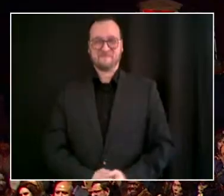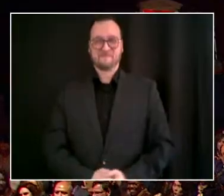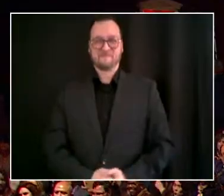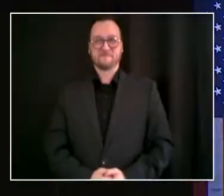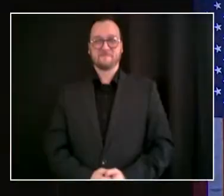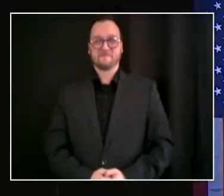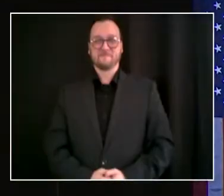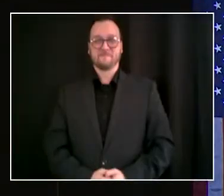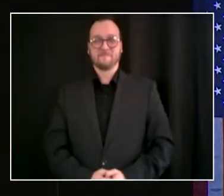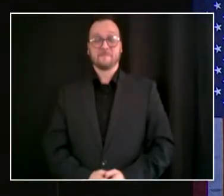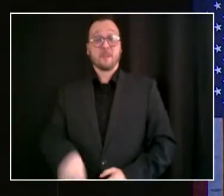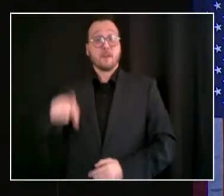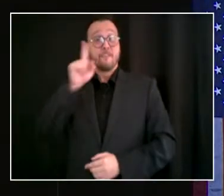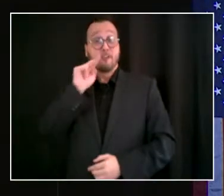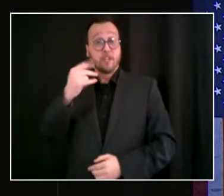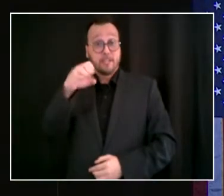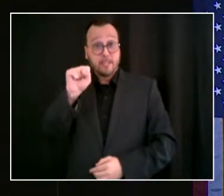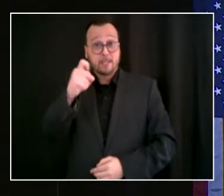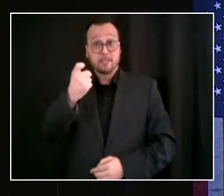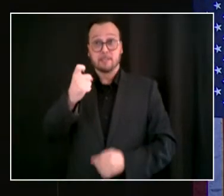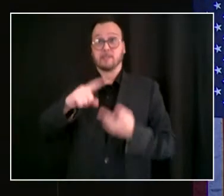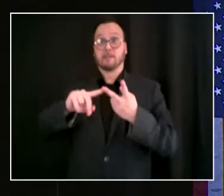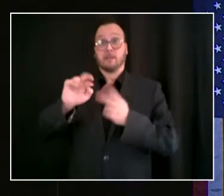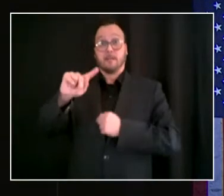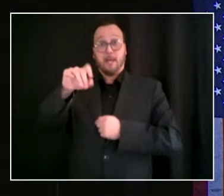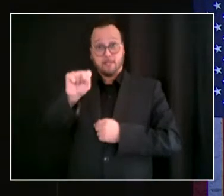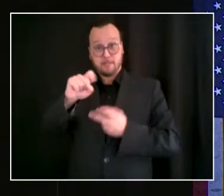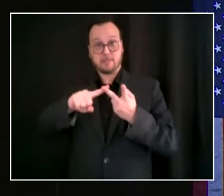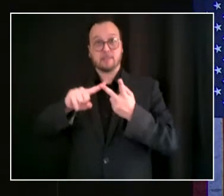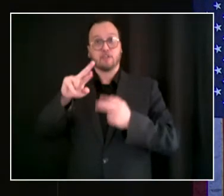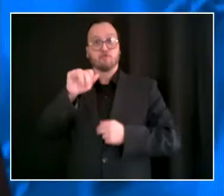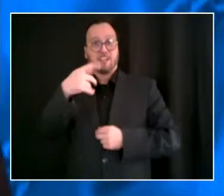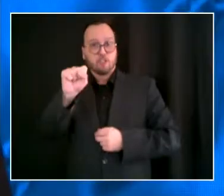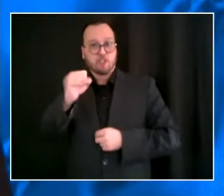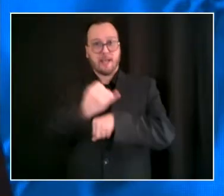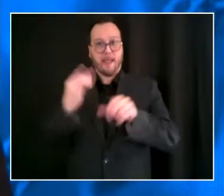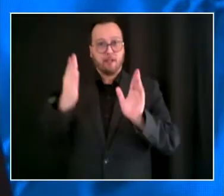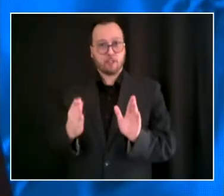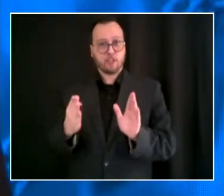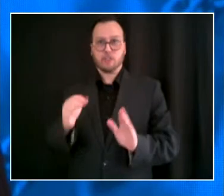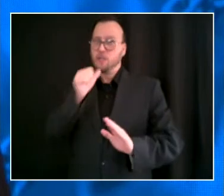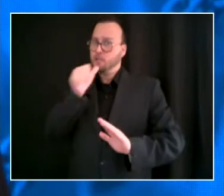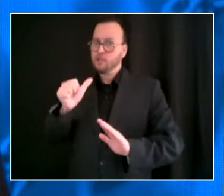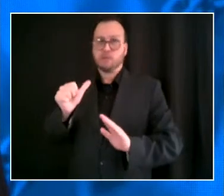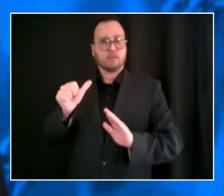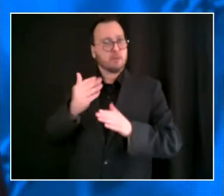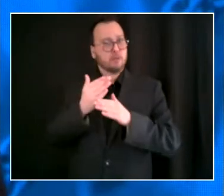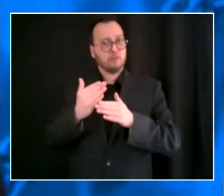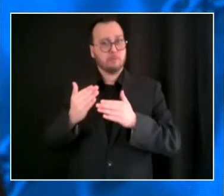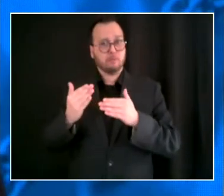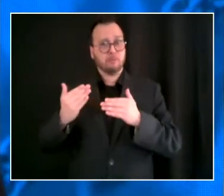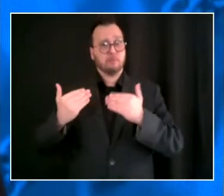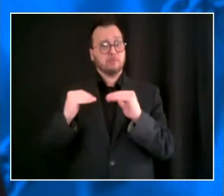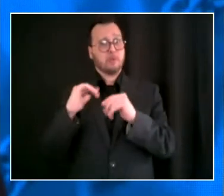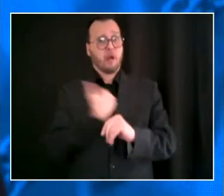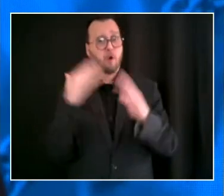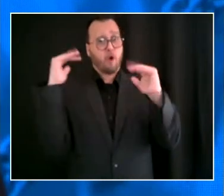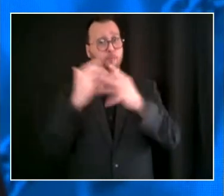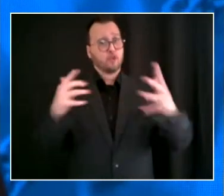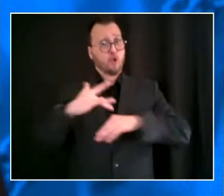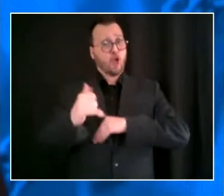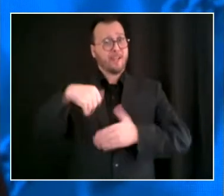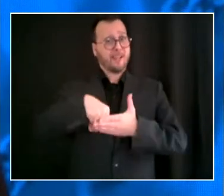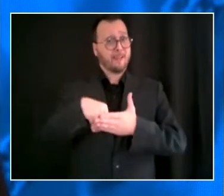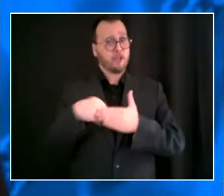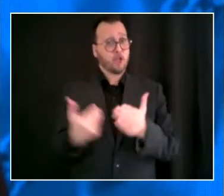For the Knicks, the Nets, the Rangers, and the Islanders, do not dash our hopes too early in the new season.